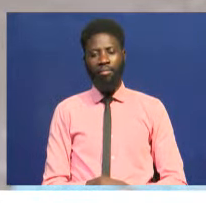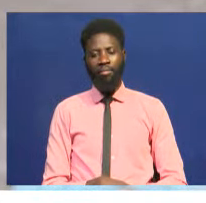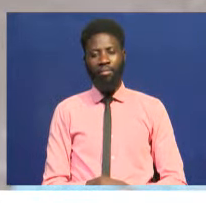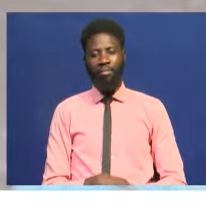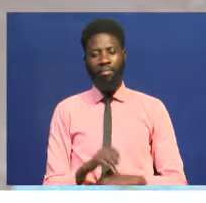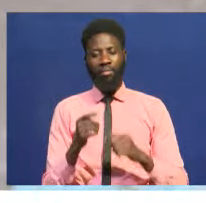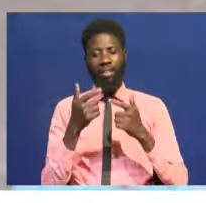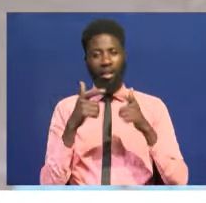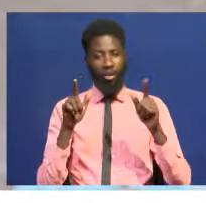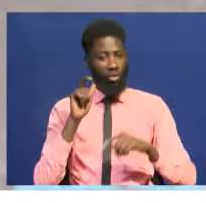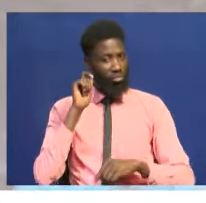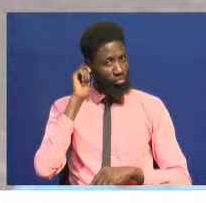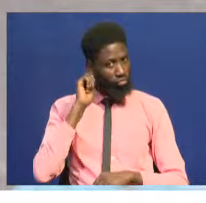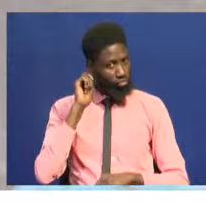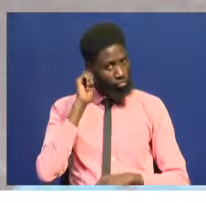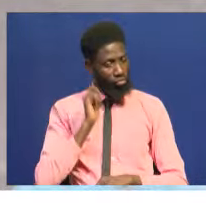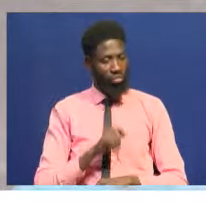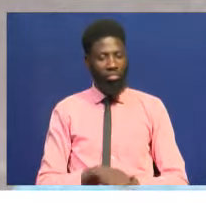Korea.